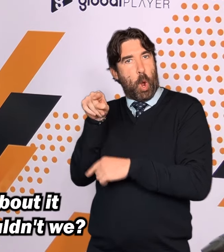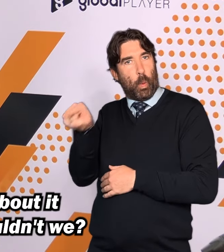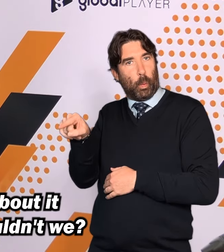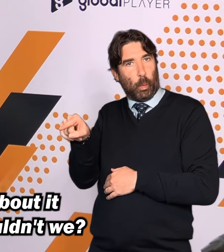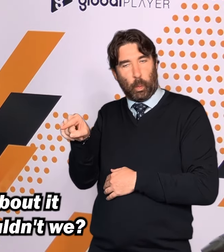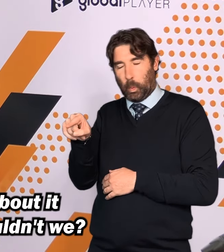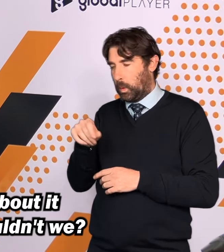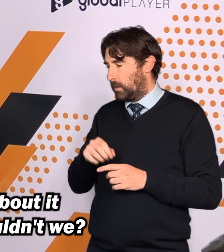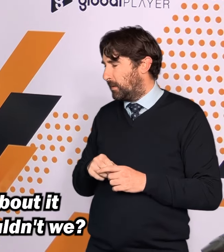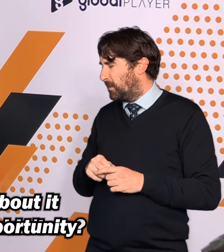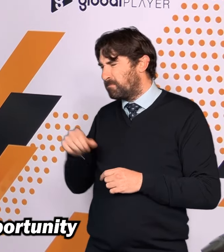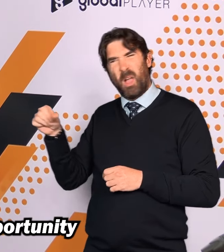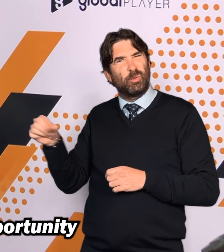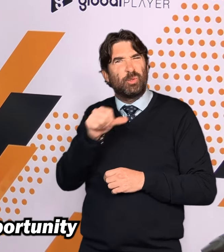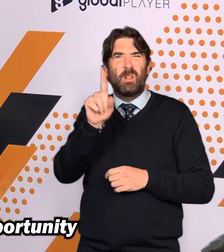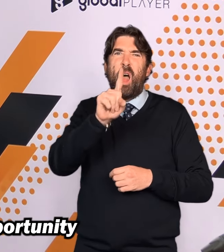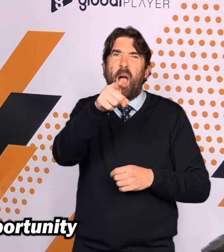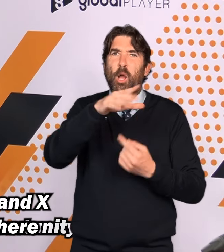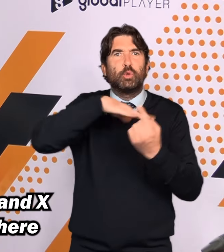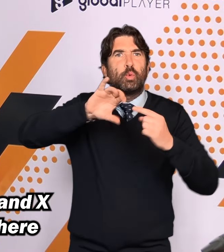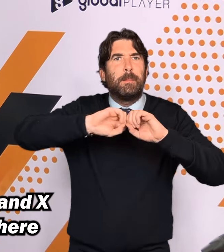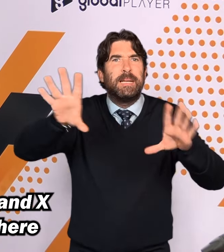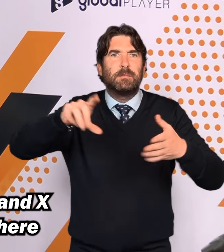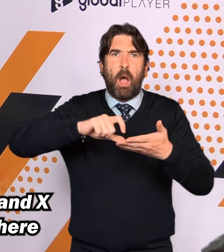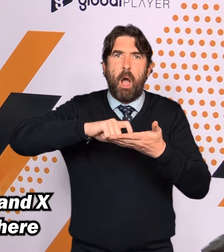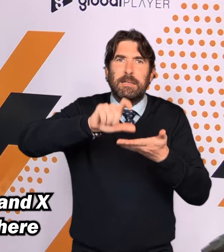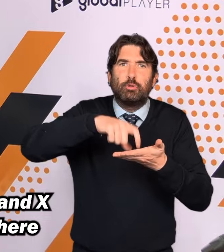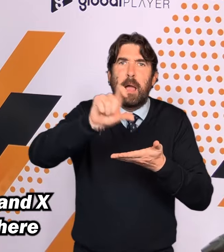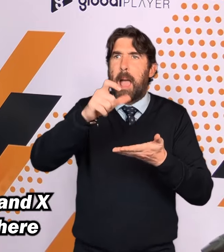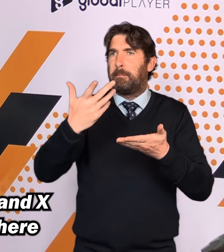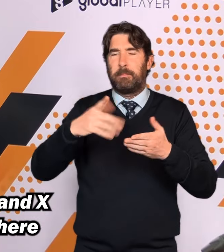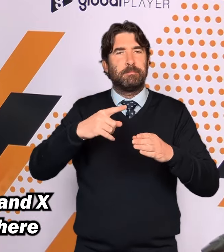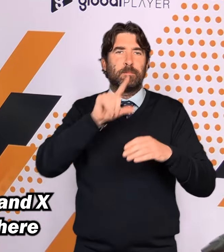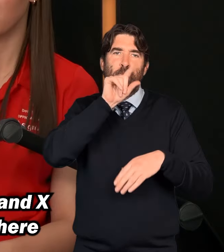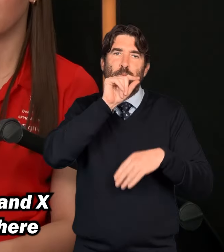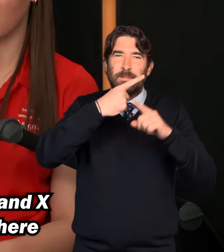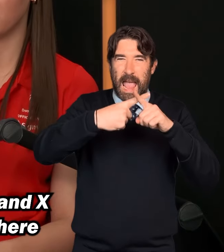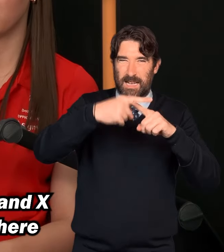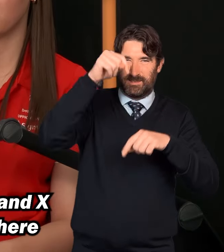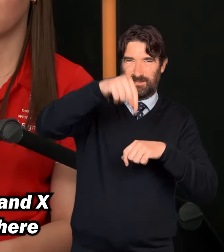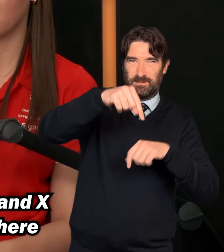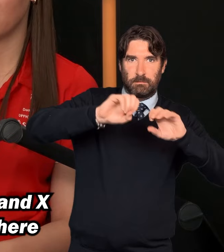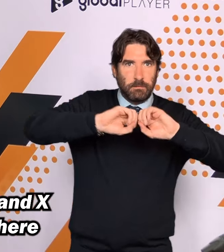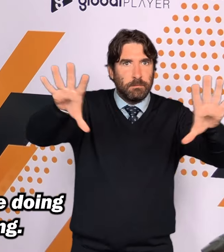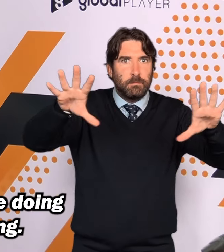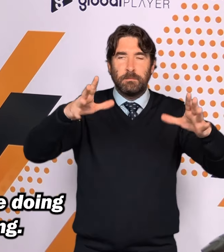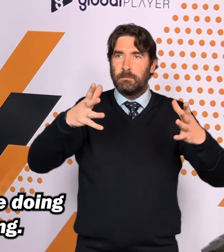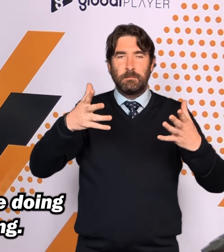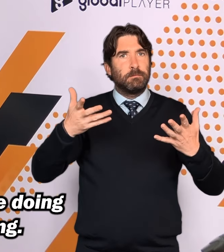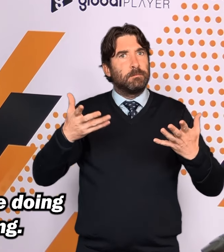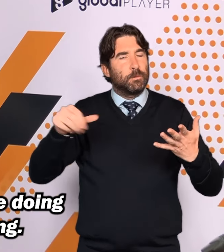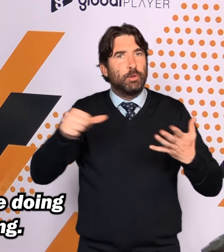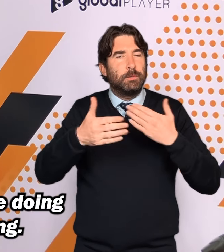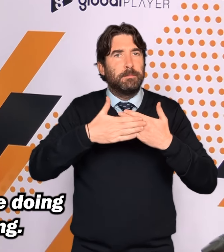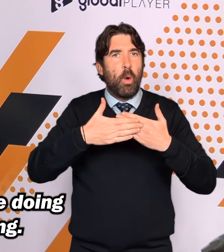out about it in the mainstream media, shouldn't we? And exactly. I guess you've got the opportunity with things like Instagram and X to Yeah. get the message over there and to